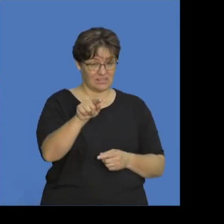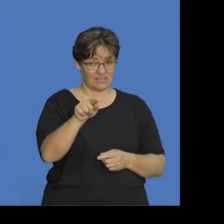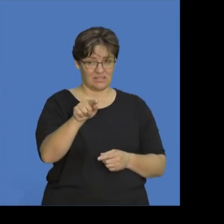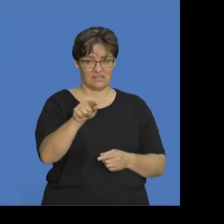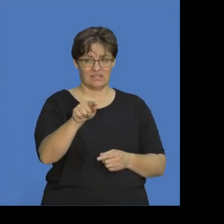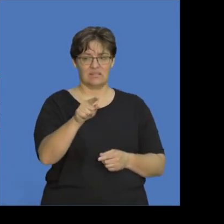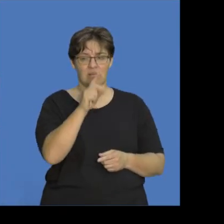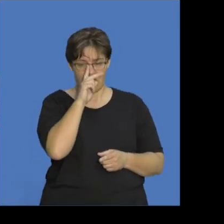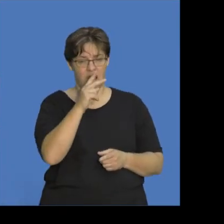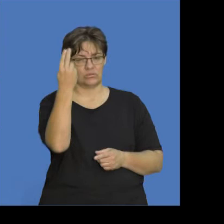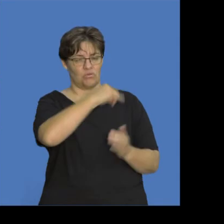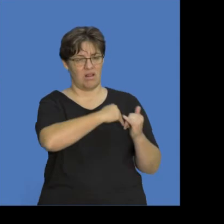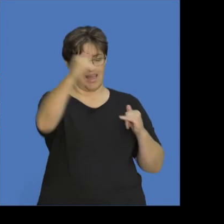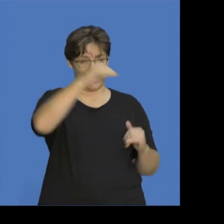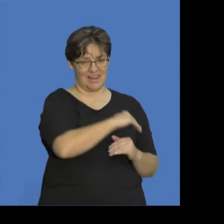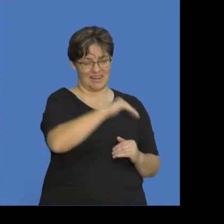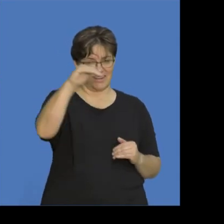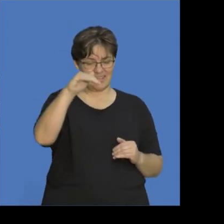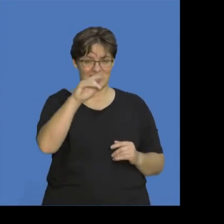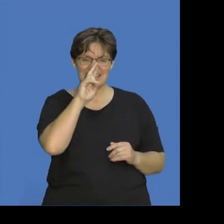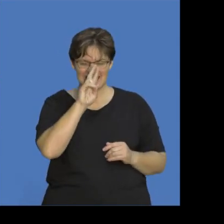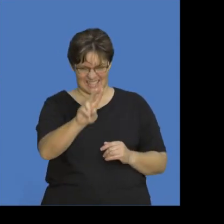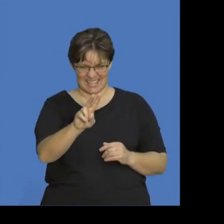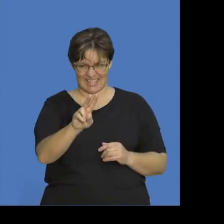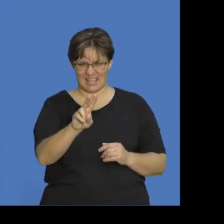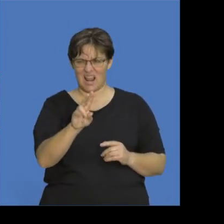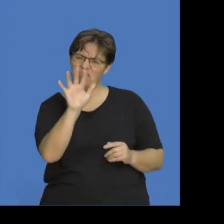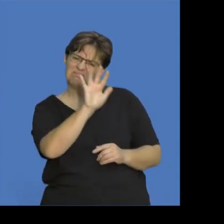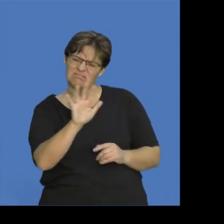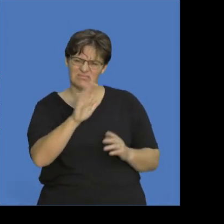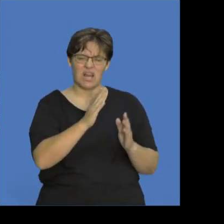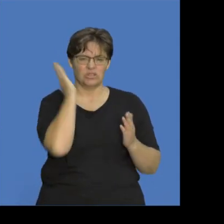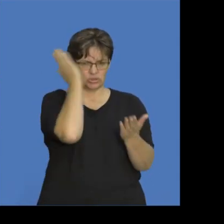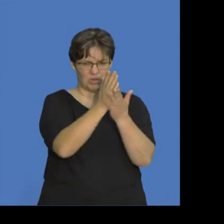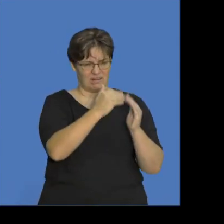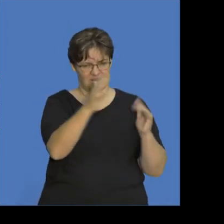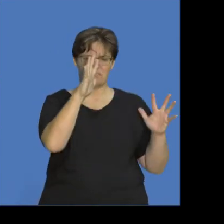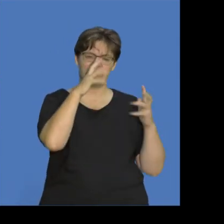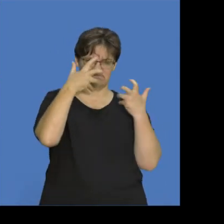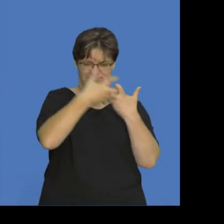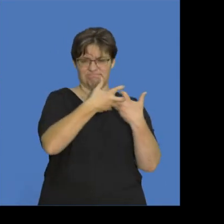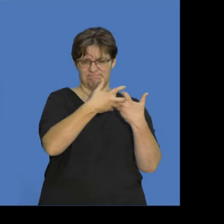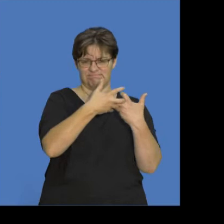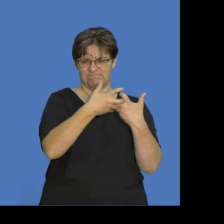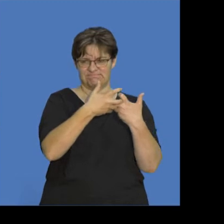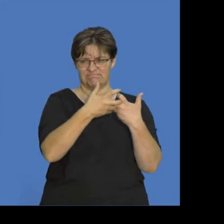if you look at that, if we draw a line there, can you see that we get kind of a straight line